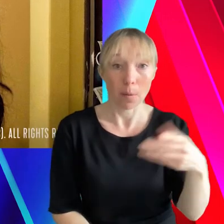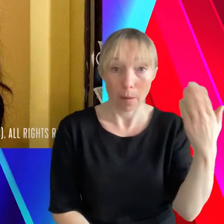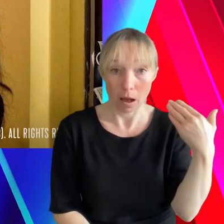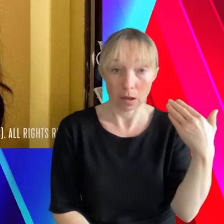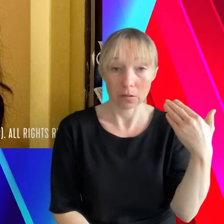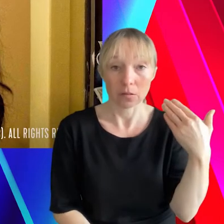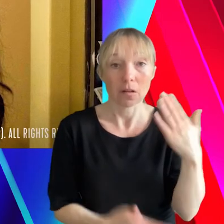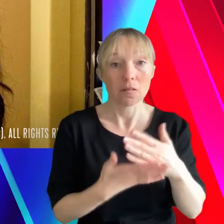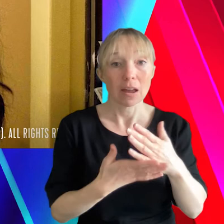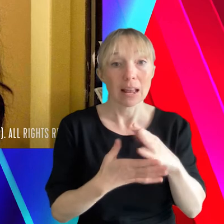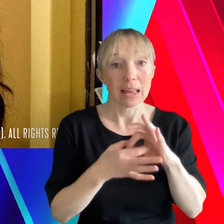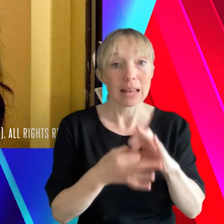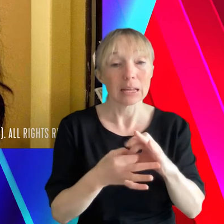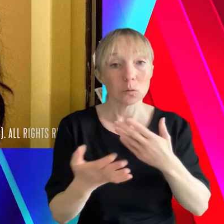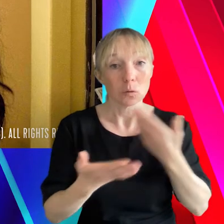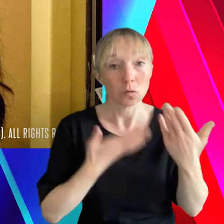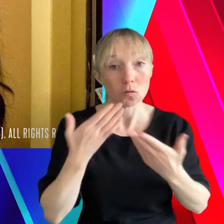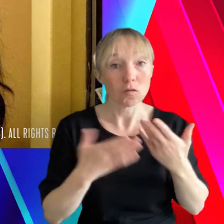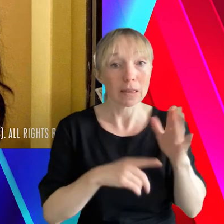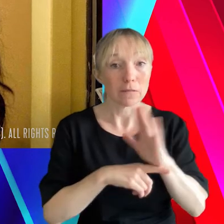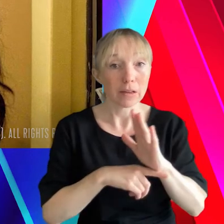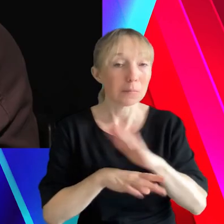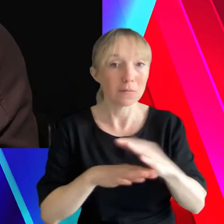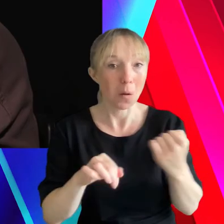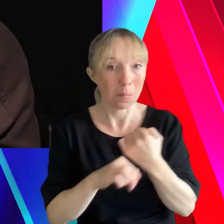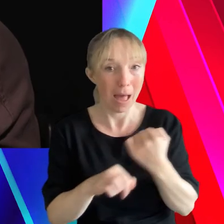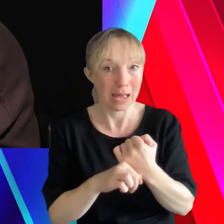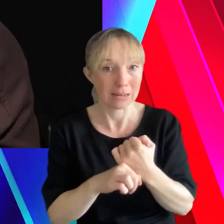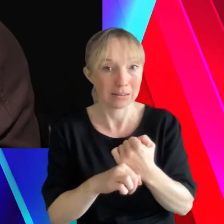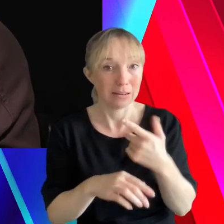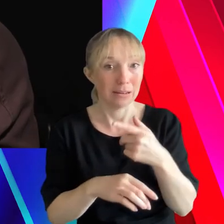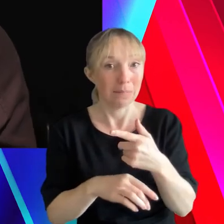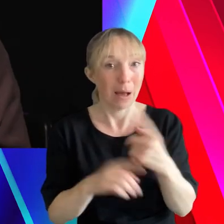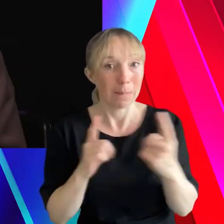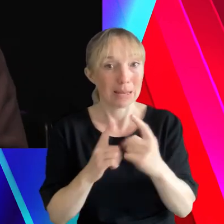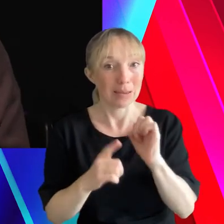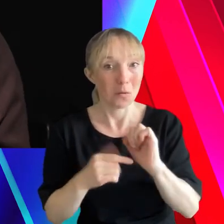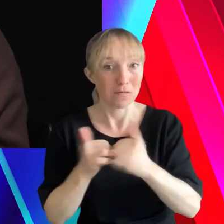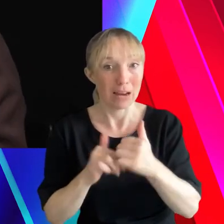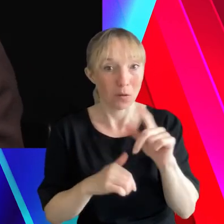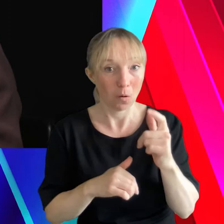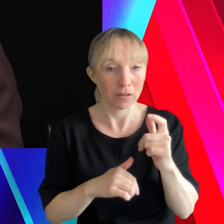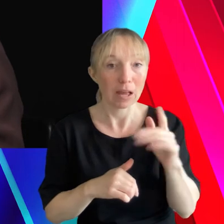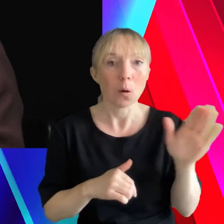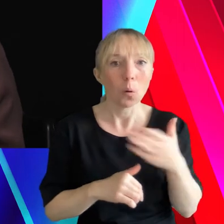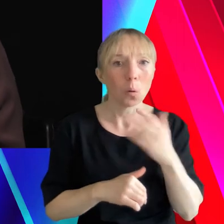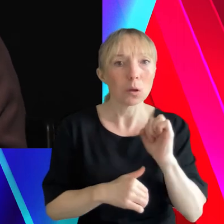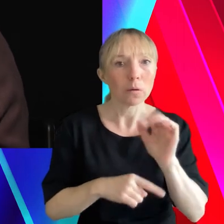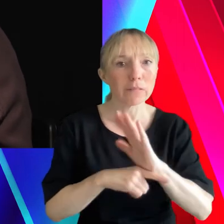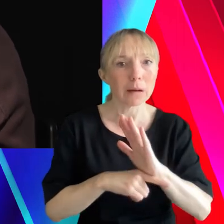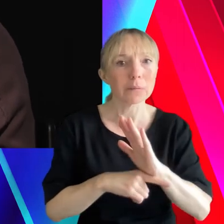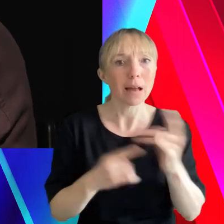story of the film you haven't made about meeting your friend. And indeed, with all of your films, the things that have happened